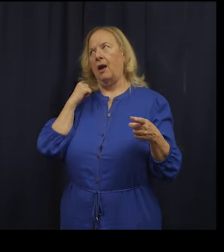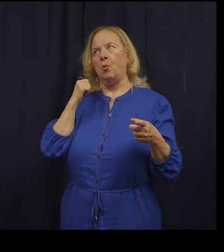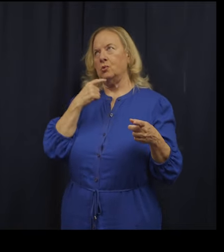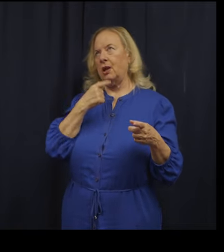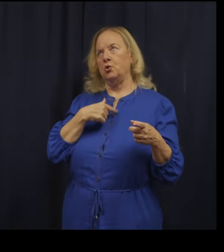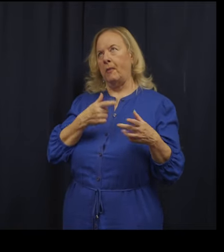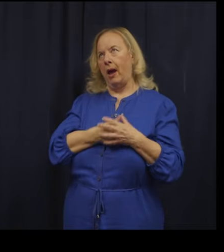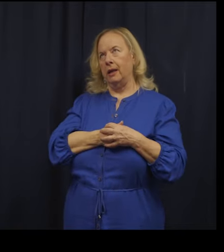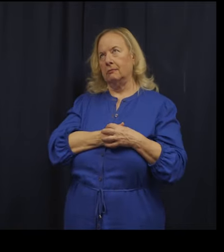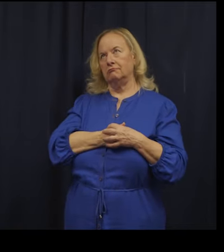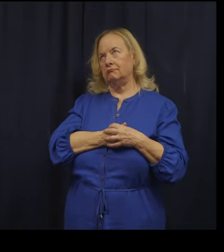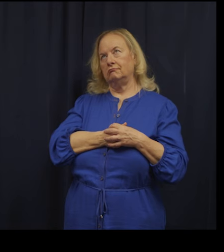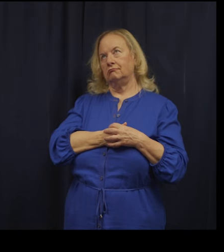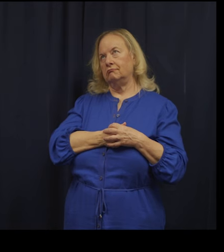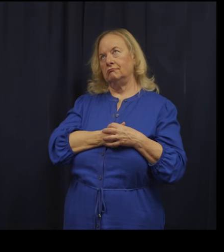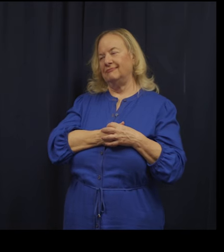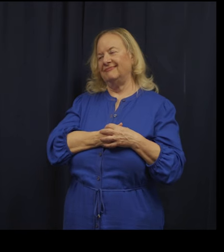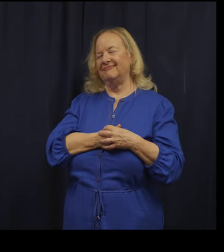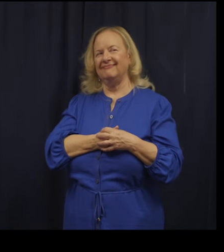mine.